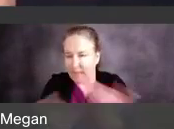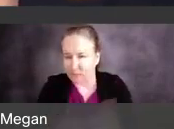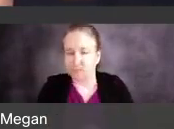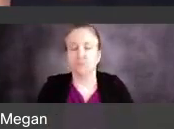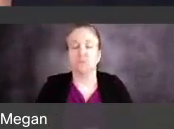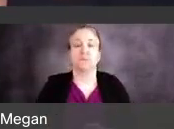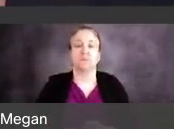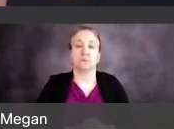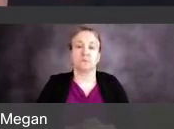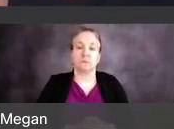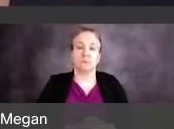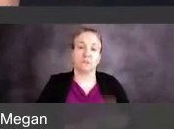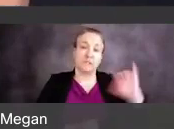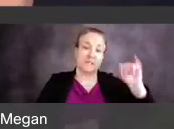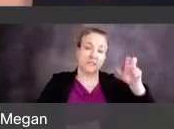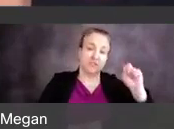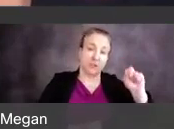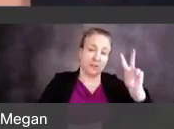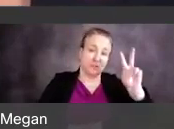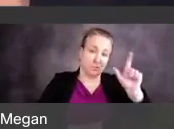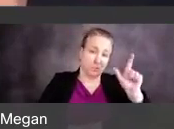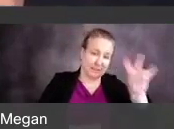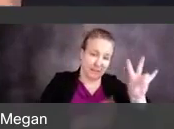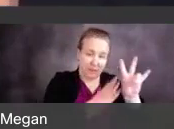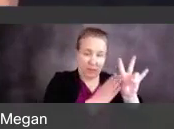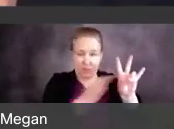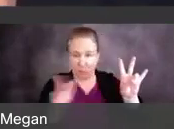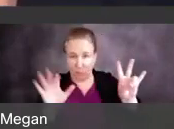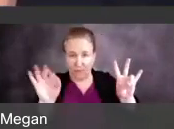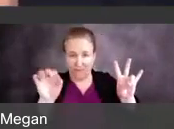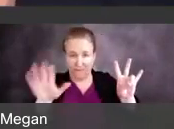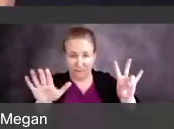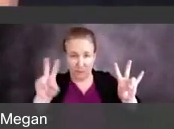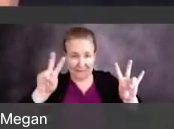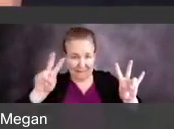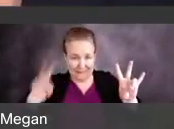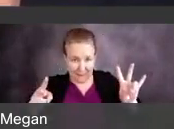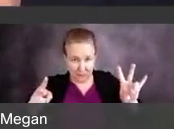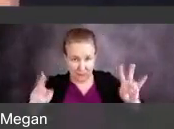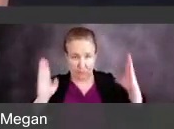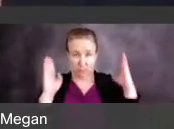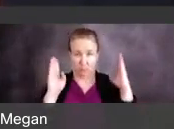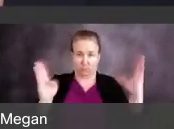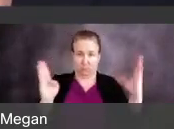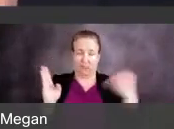during the time period of January the 27th through February the 2nd, we have